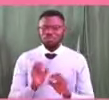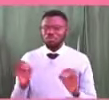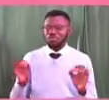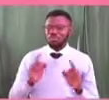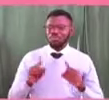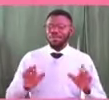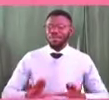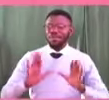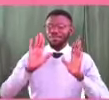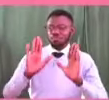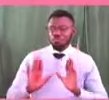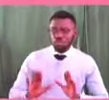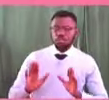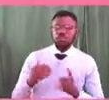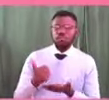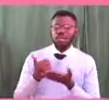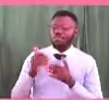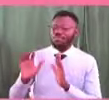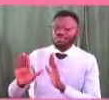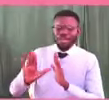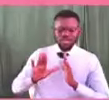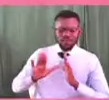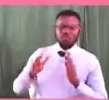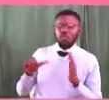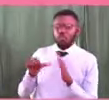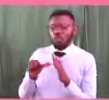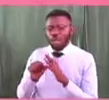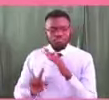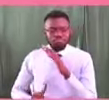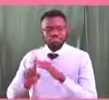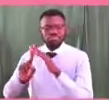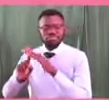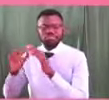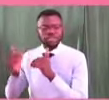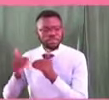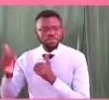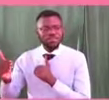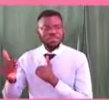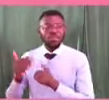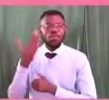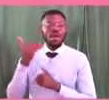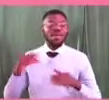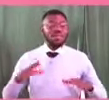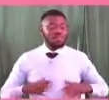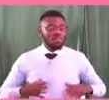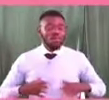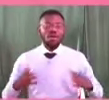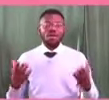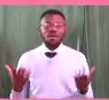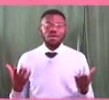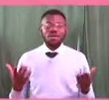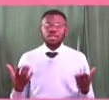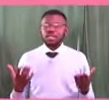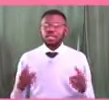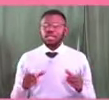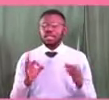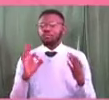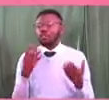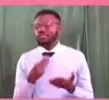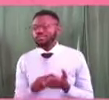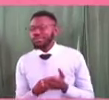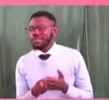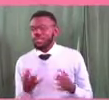to avoid foreseeable cyclical problems arising from a population that is deprived of